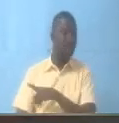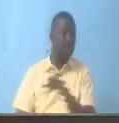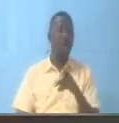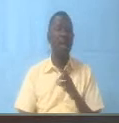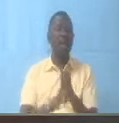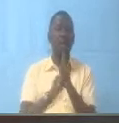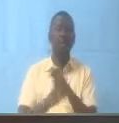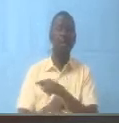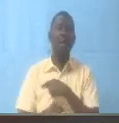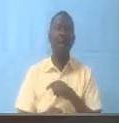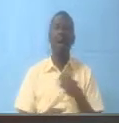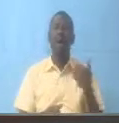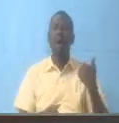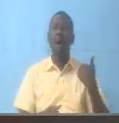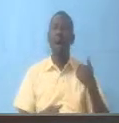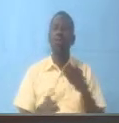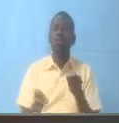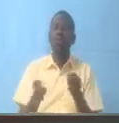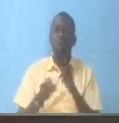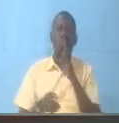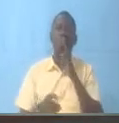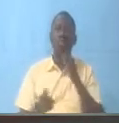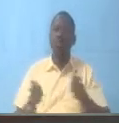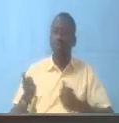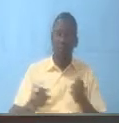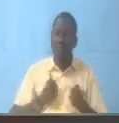a lot. Duga nañ ba ca